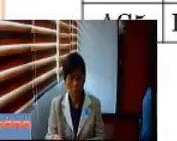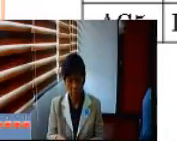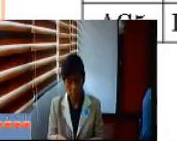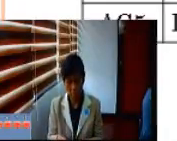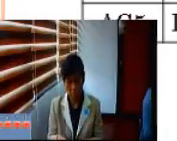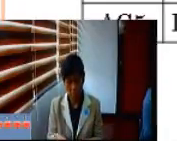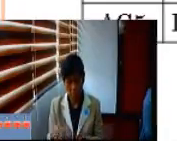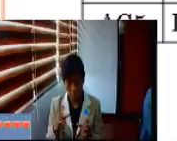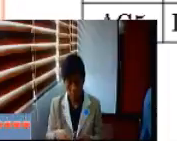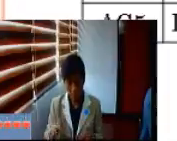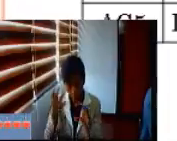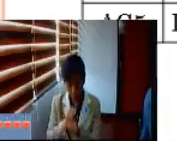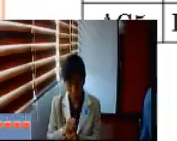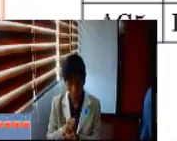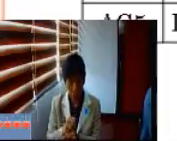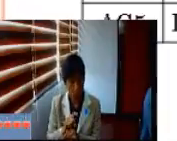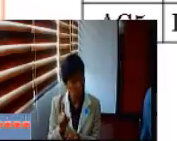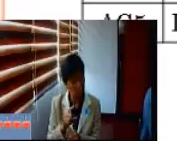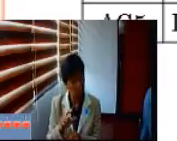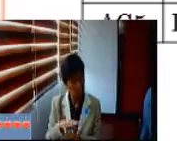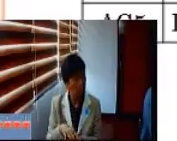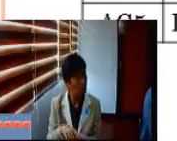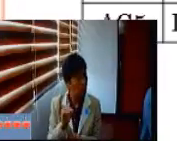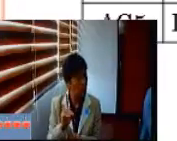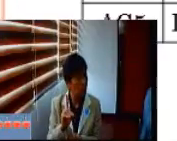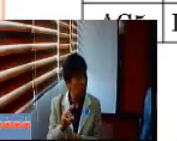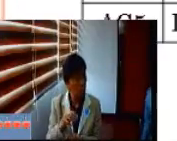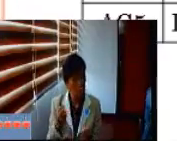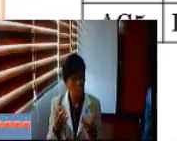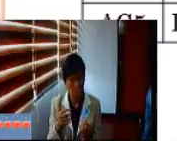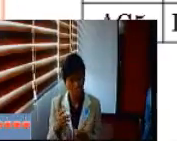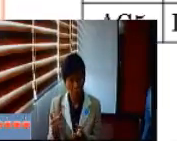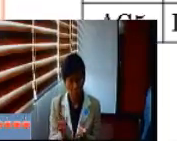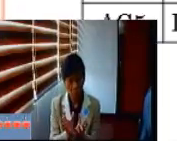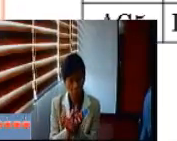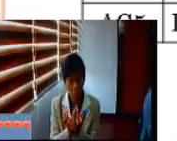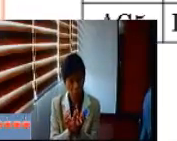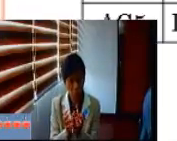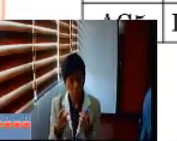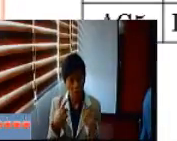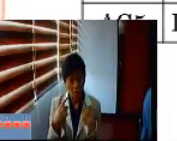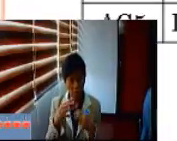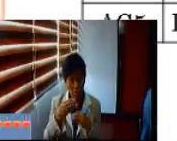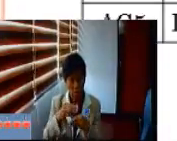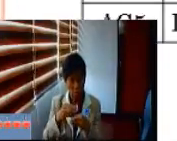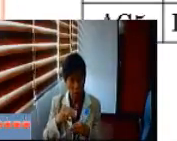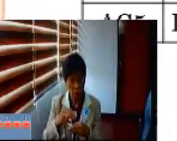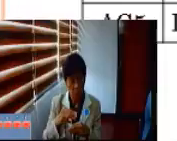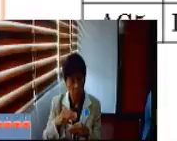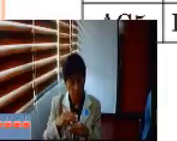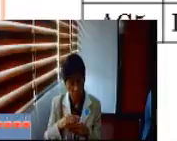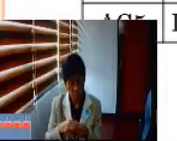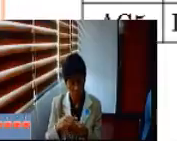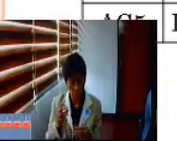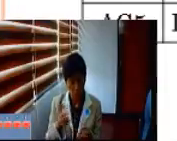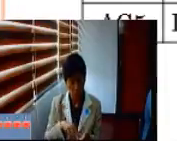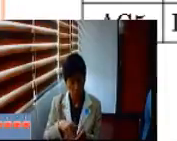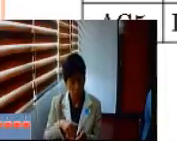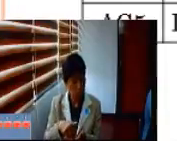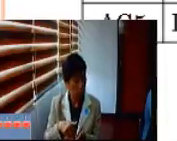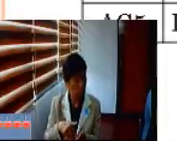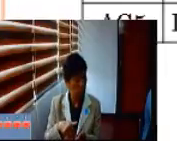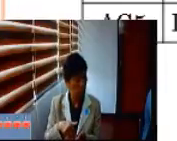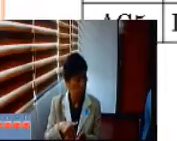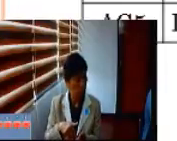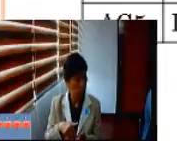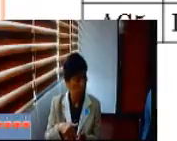As a summary, what we found out is that many of those communities that have medium vulnerabilities, ang ito